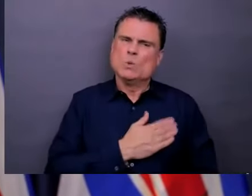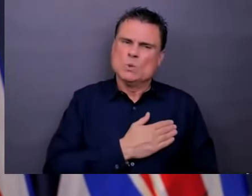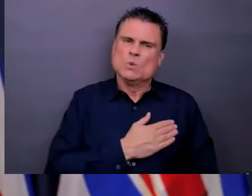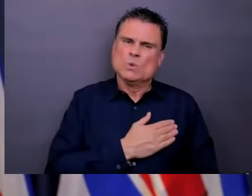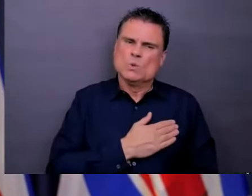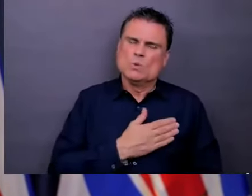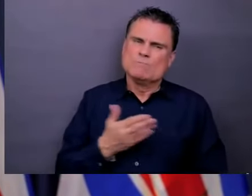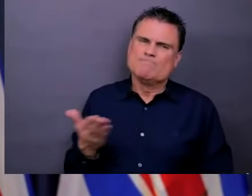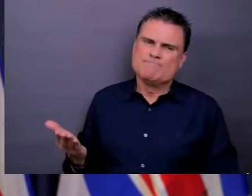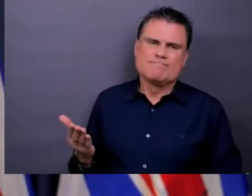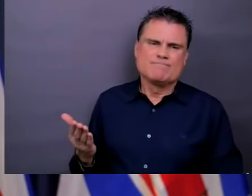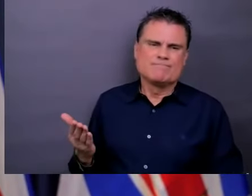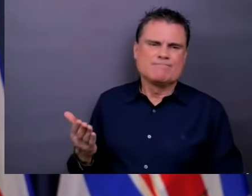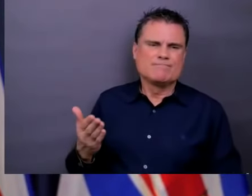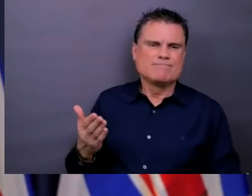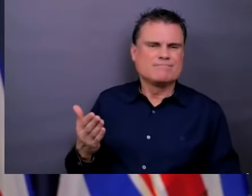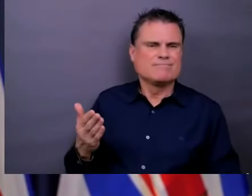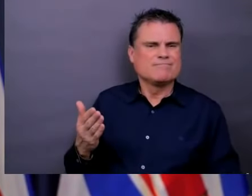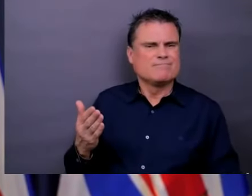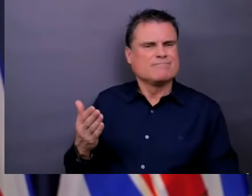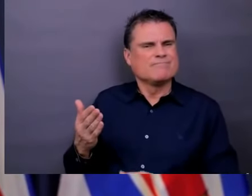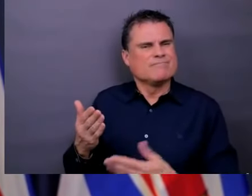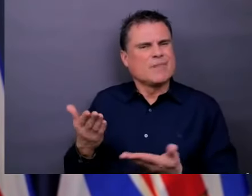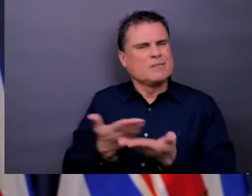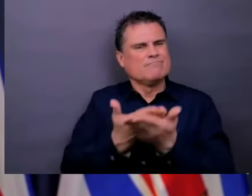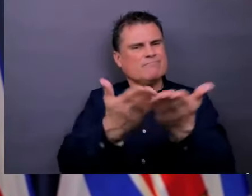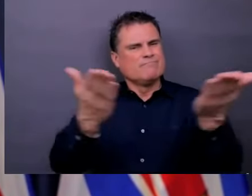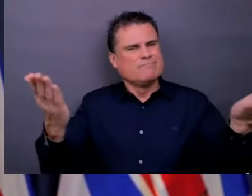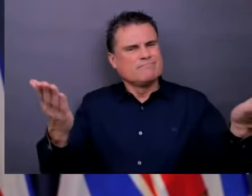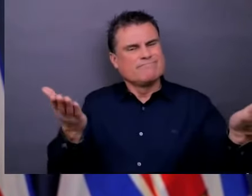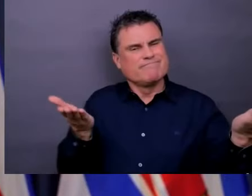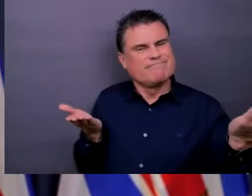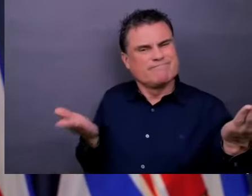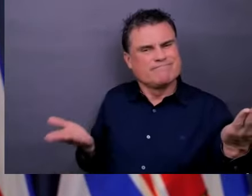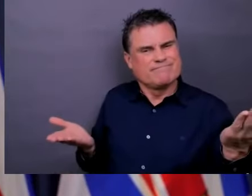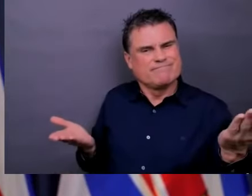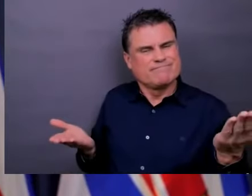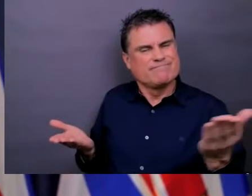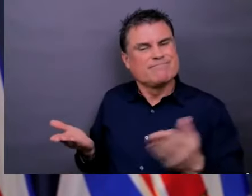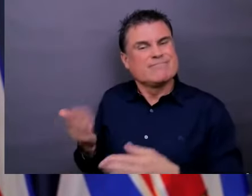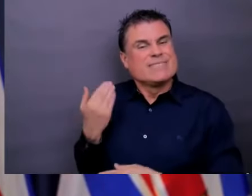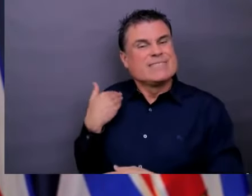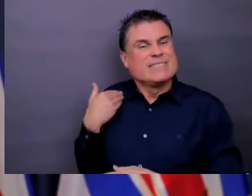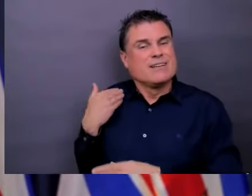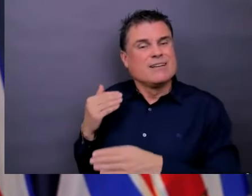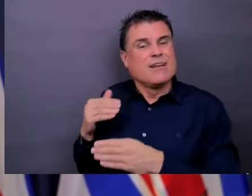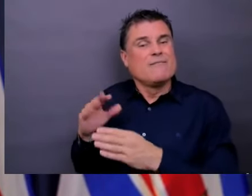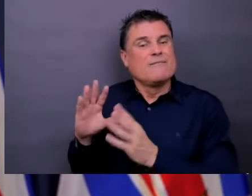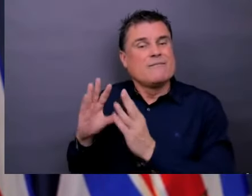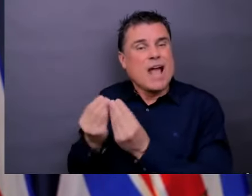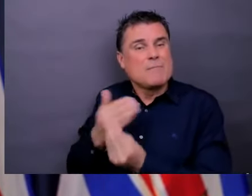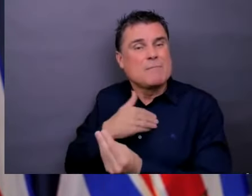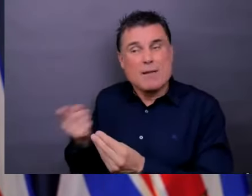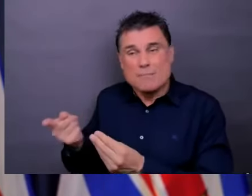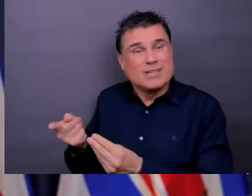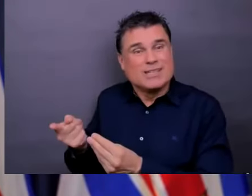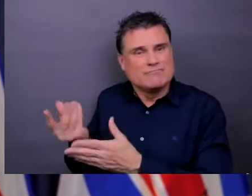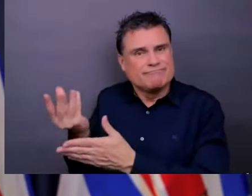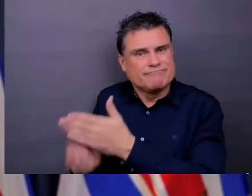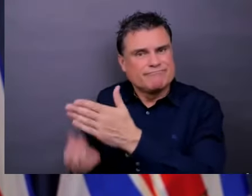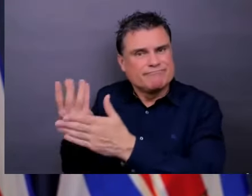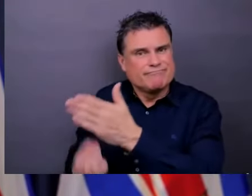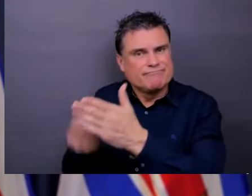of all people in BC, to the families, friends, and caregivers of the 26 people who passed away this weekend in this four-day period